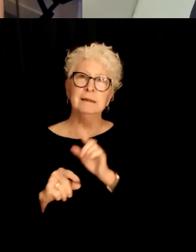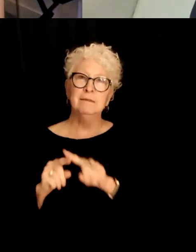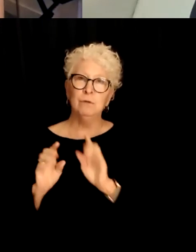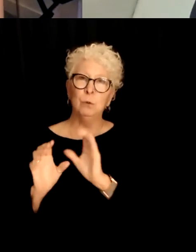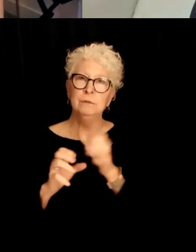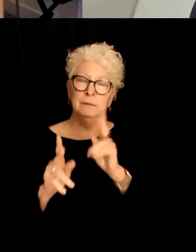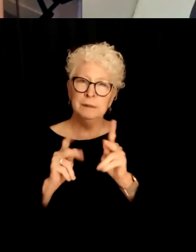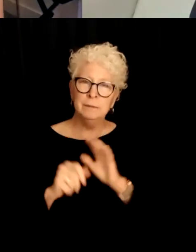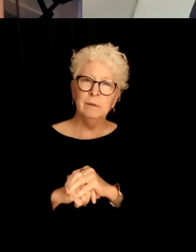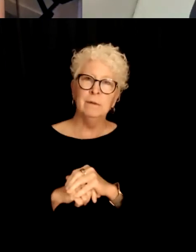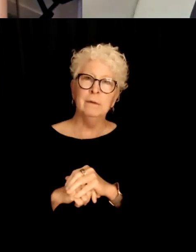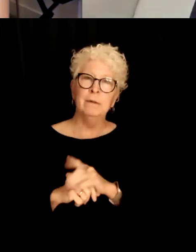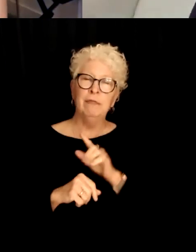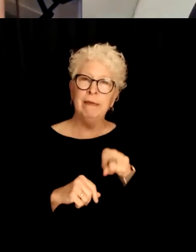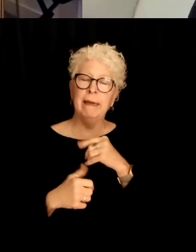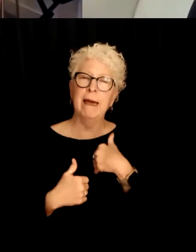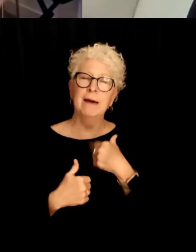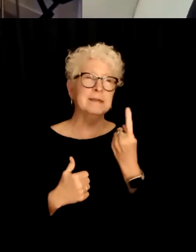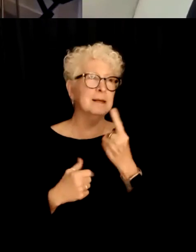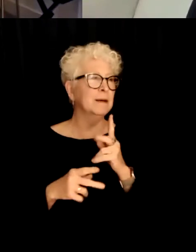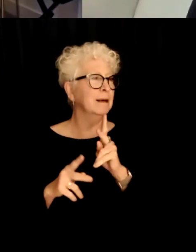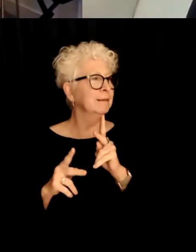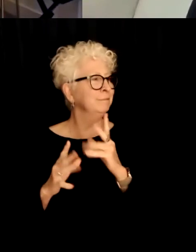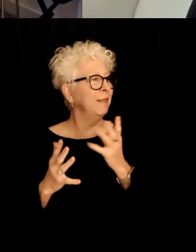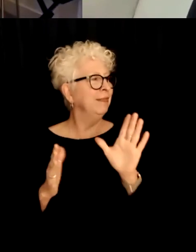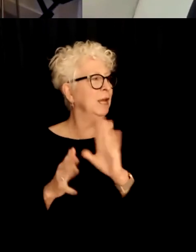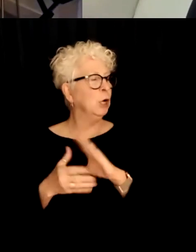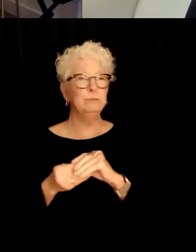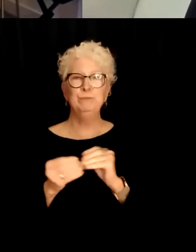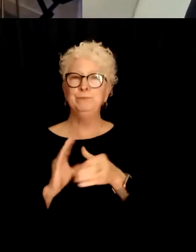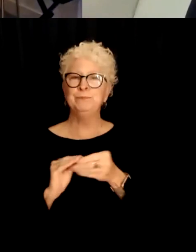central, I don't want to call them myths, because